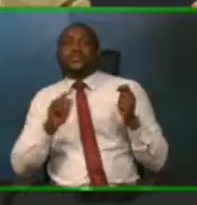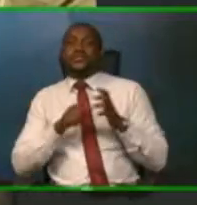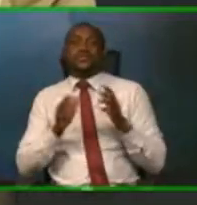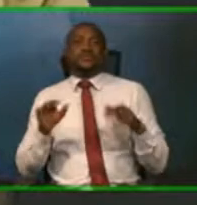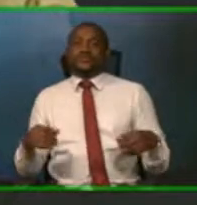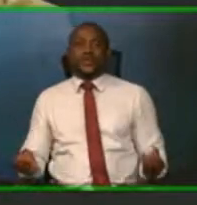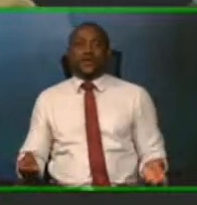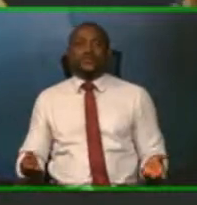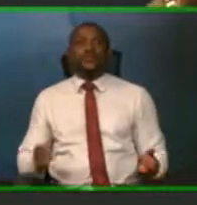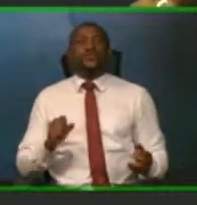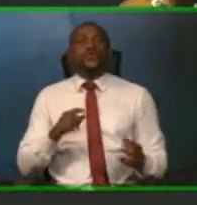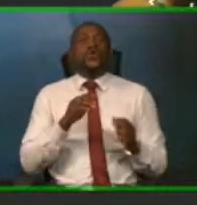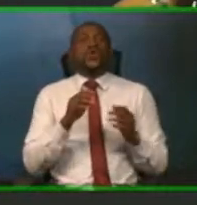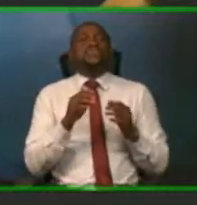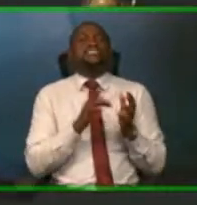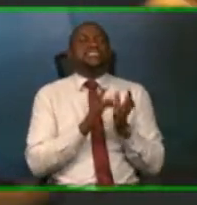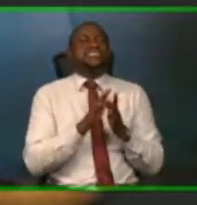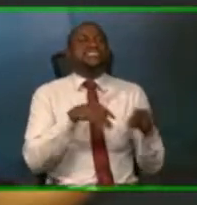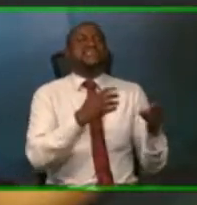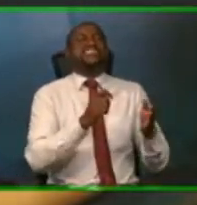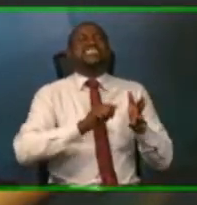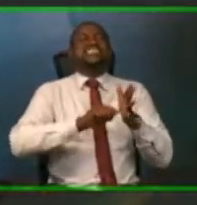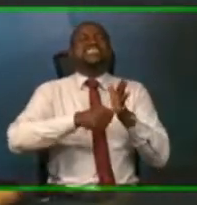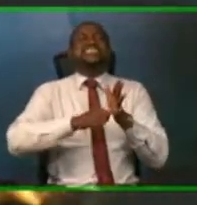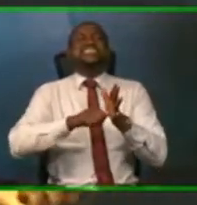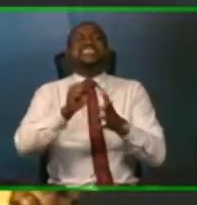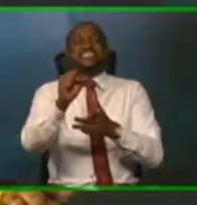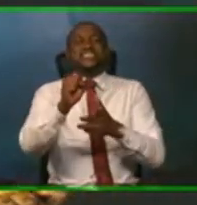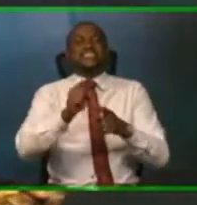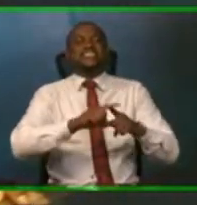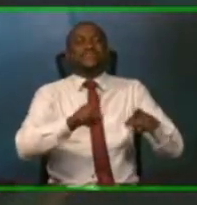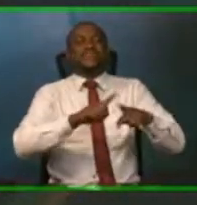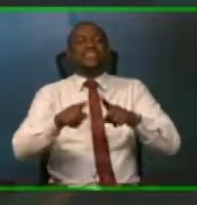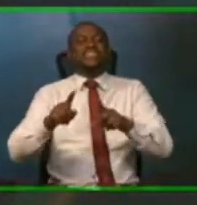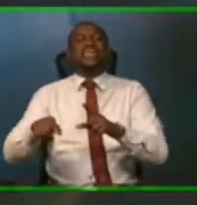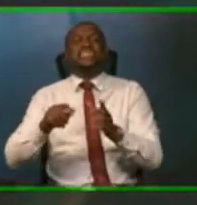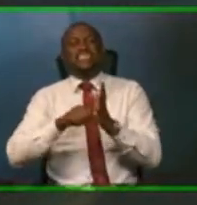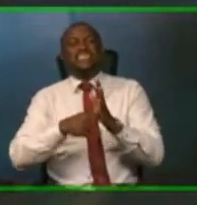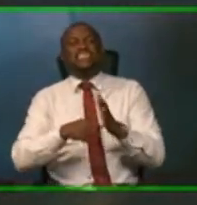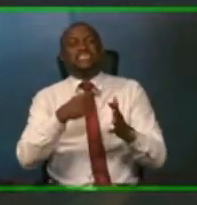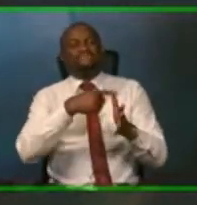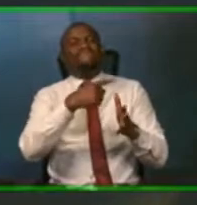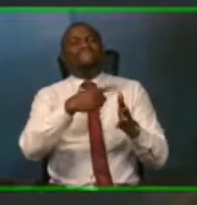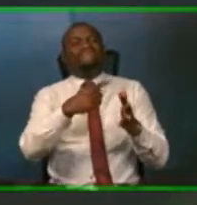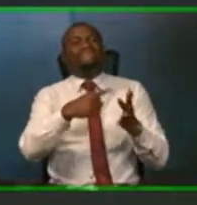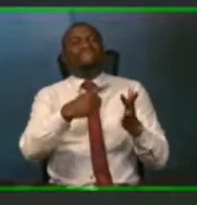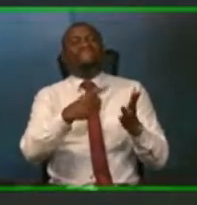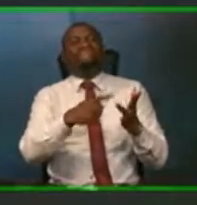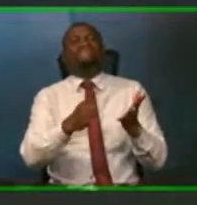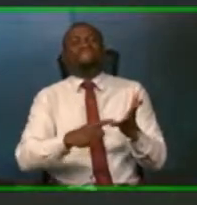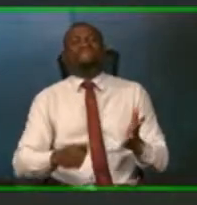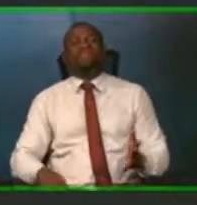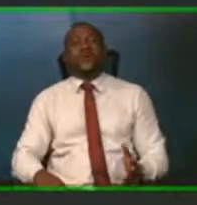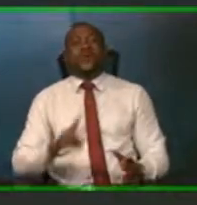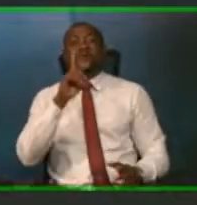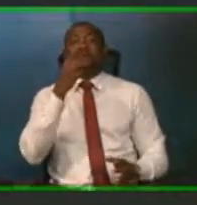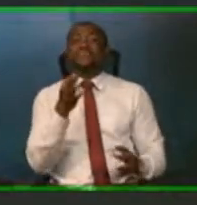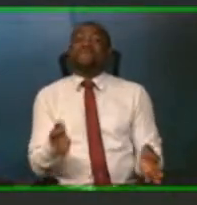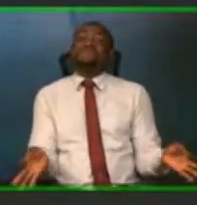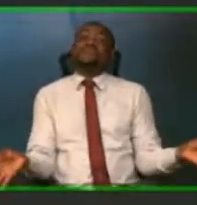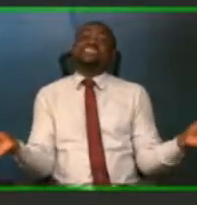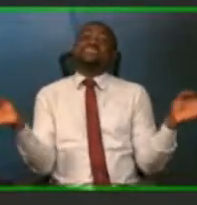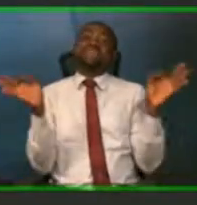keys. The keys. Are we learning now? Yes. One of the